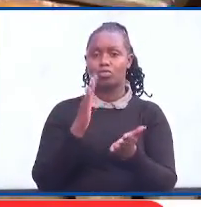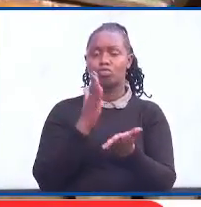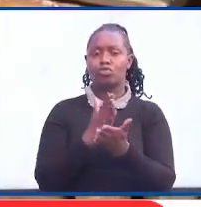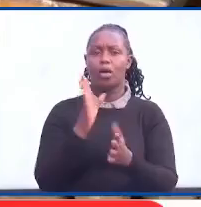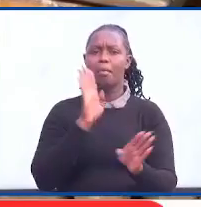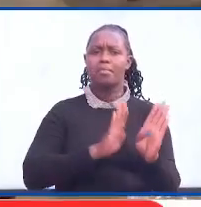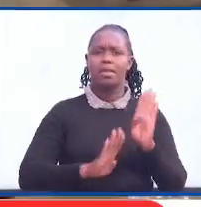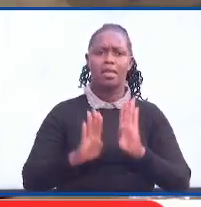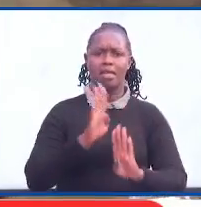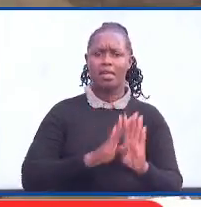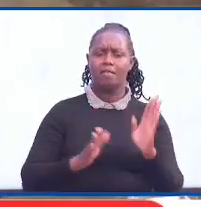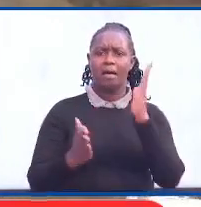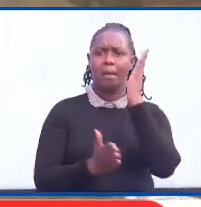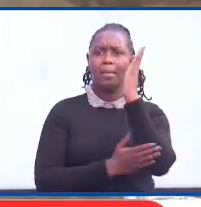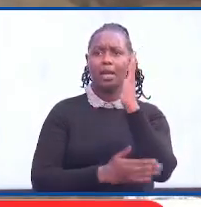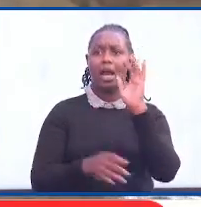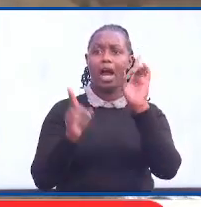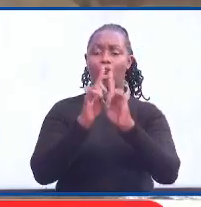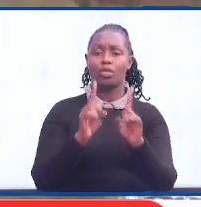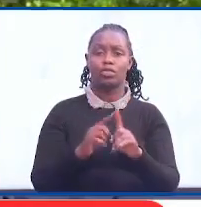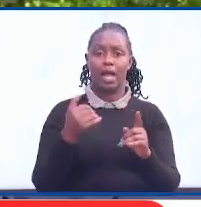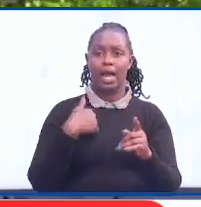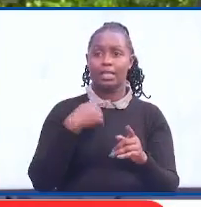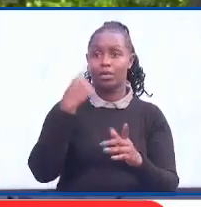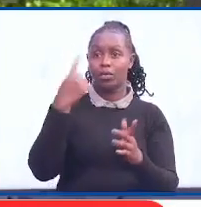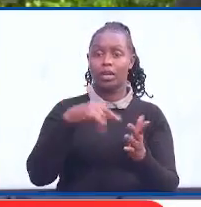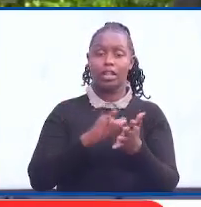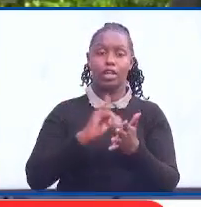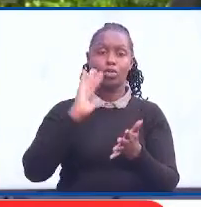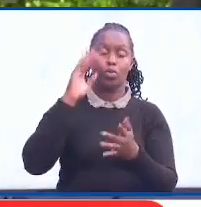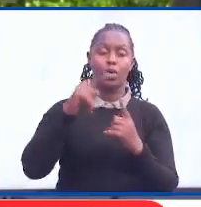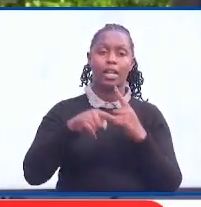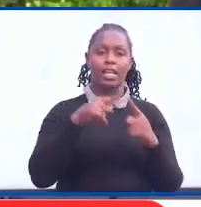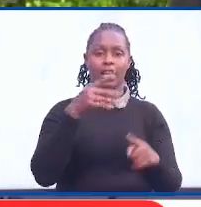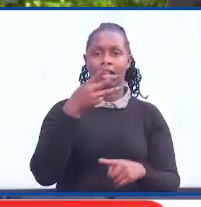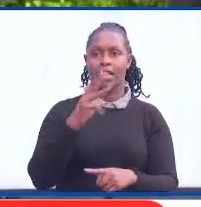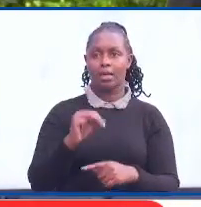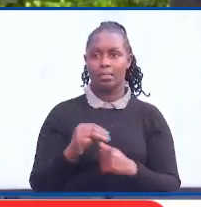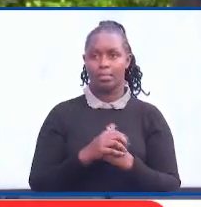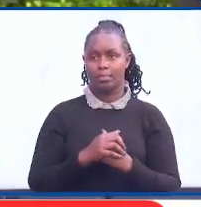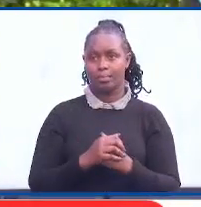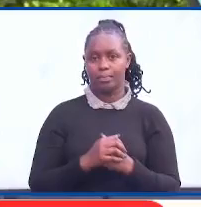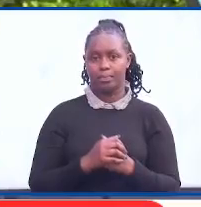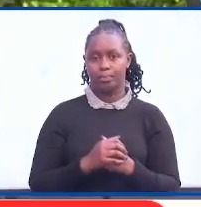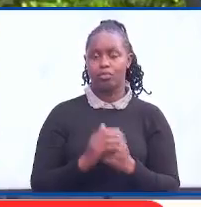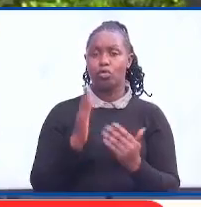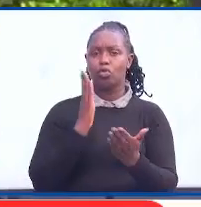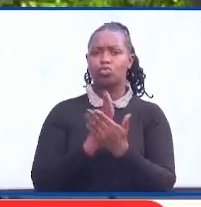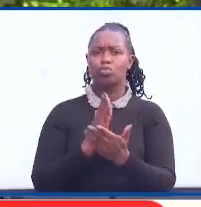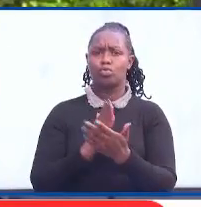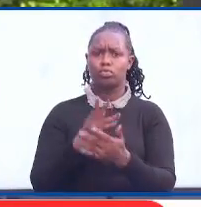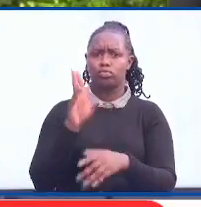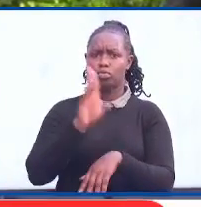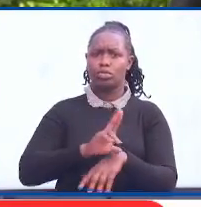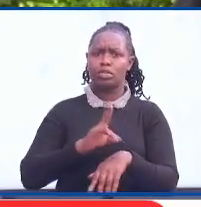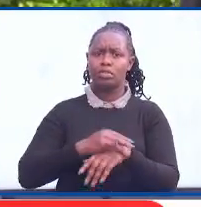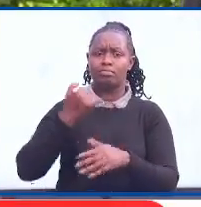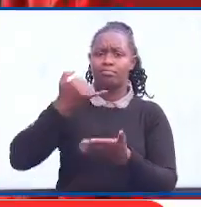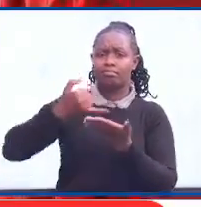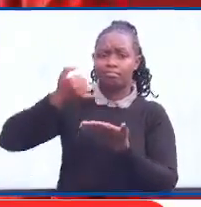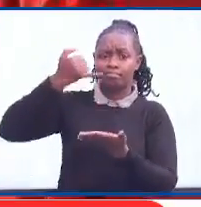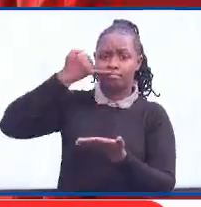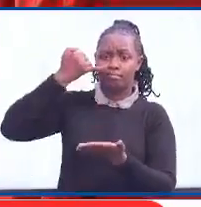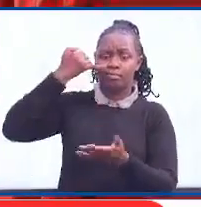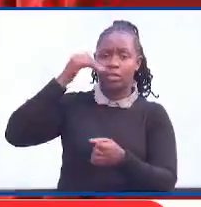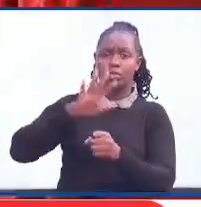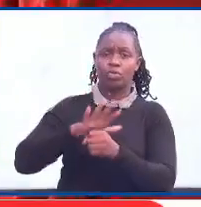weirdly of late and had threatened to kill them. Pia za Kangethe zilikuwa baya sana. Hata alikuwa anatutukana huko.